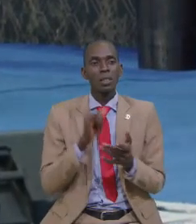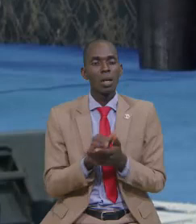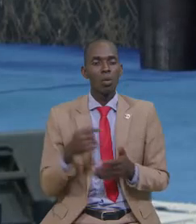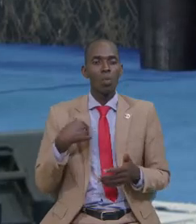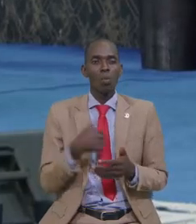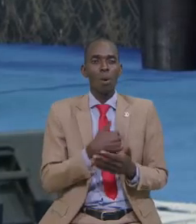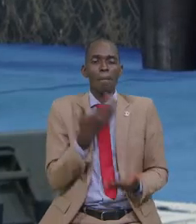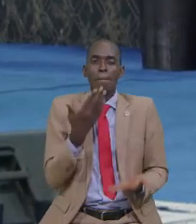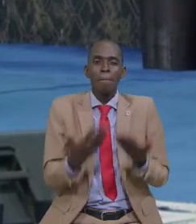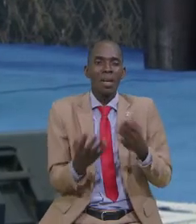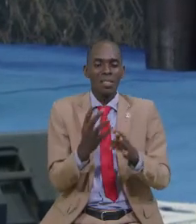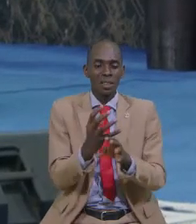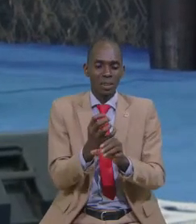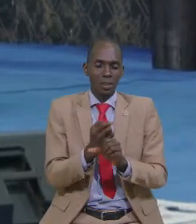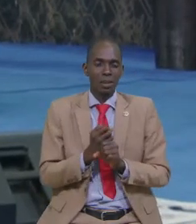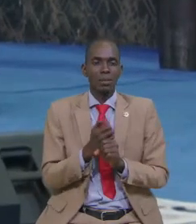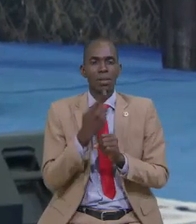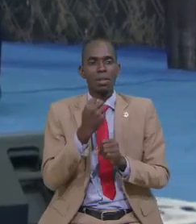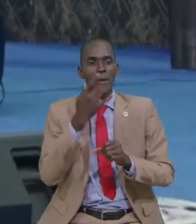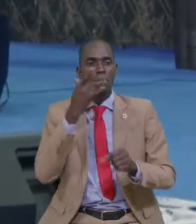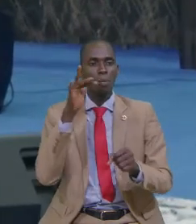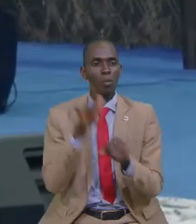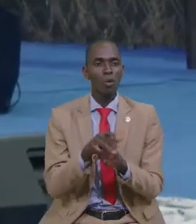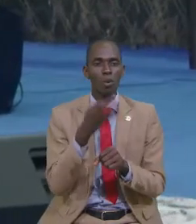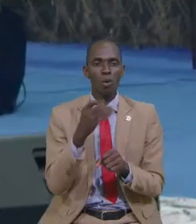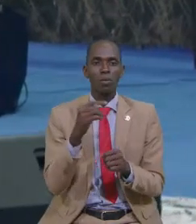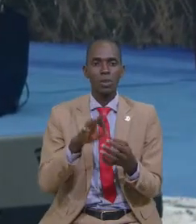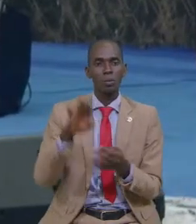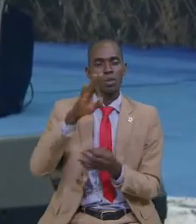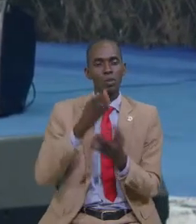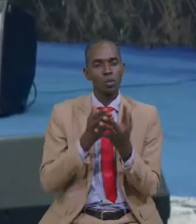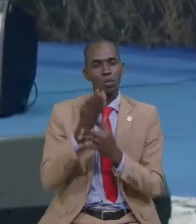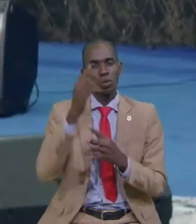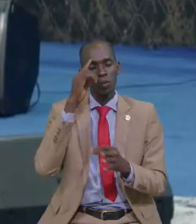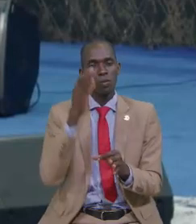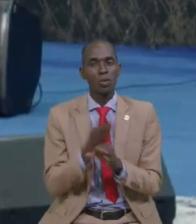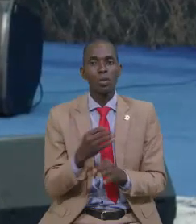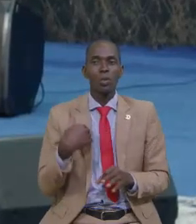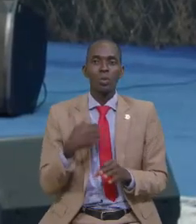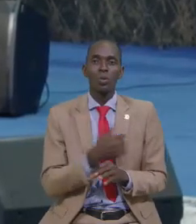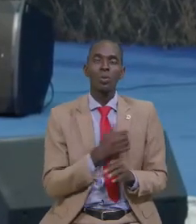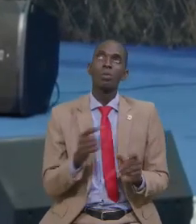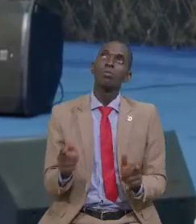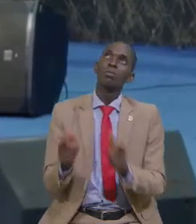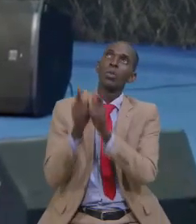the promise of the Spirit through faith. We come to the Lord tonight and we say,